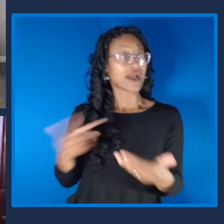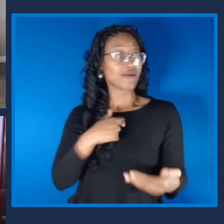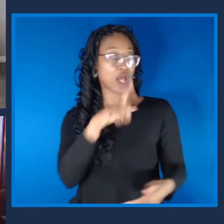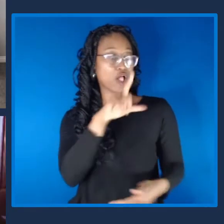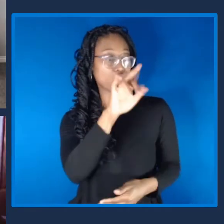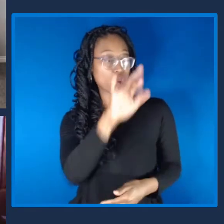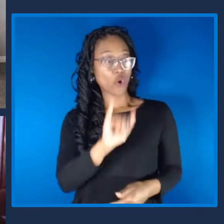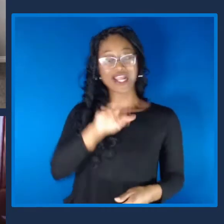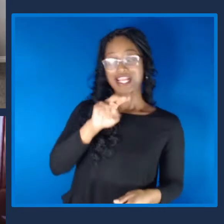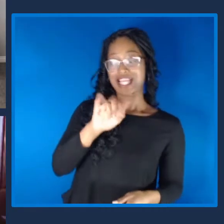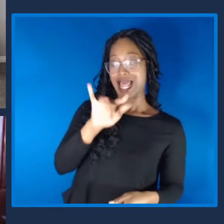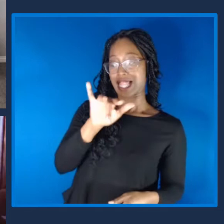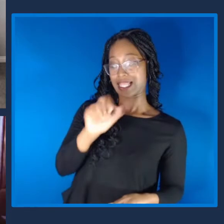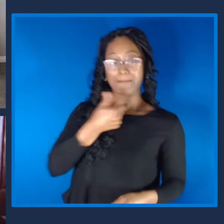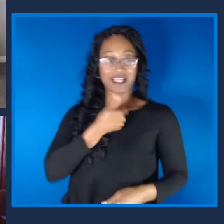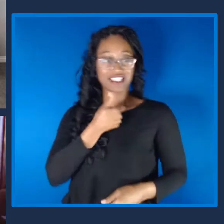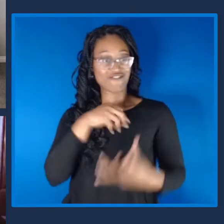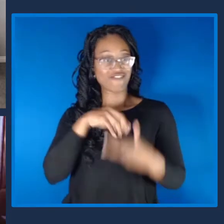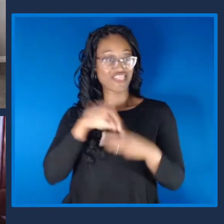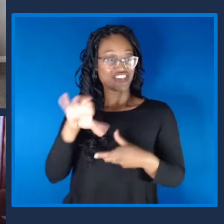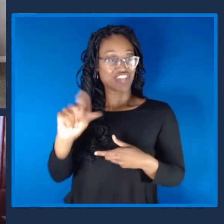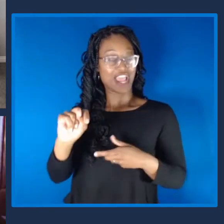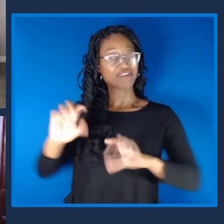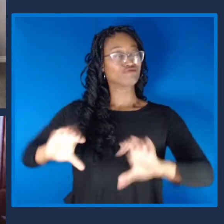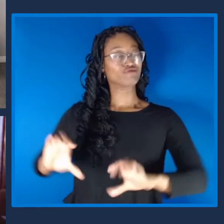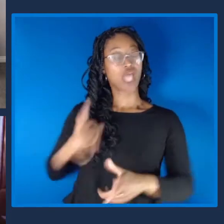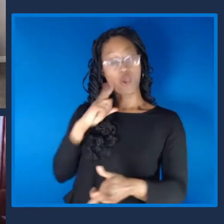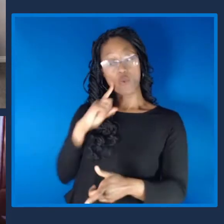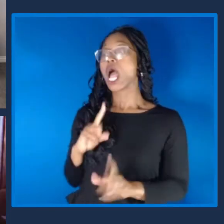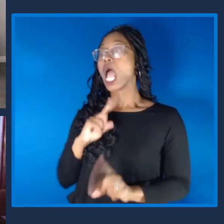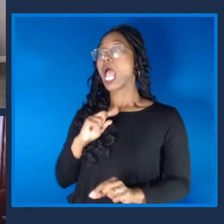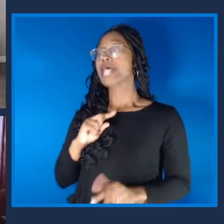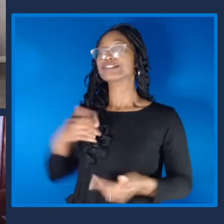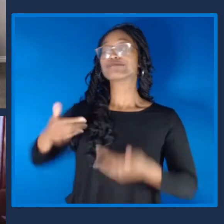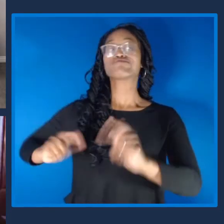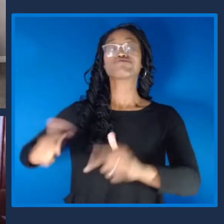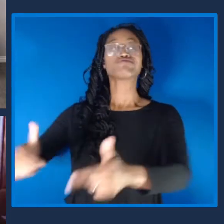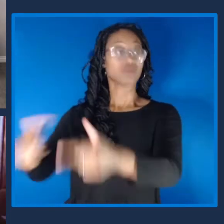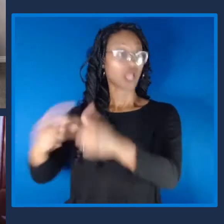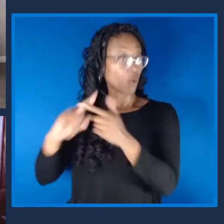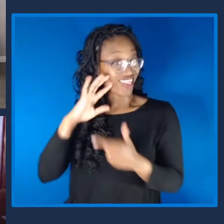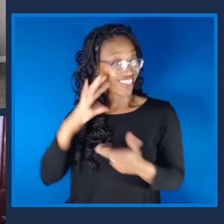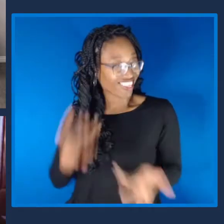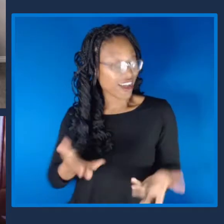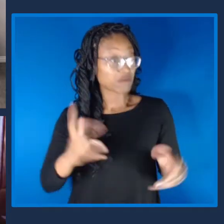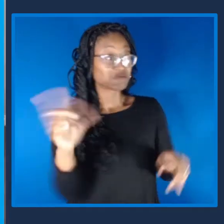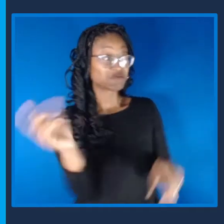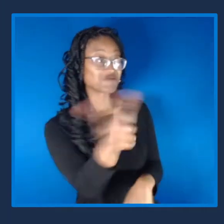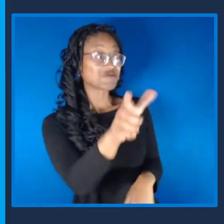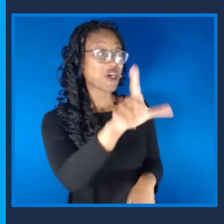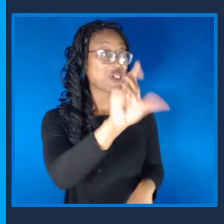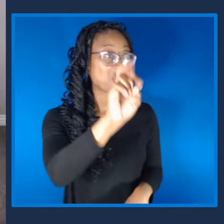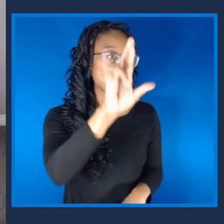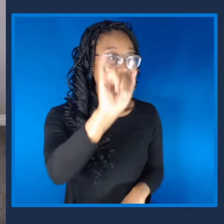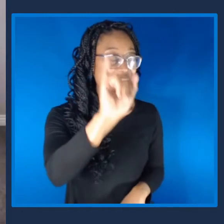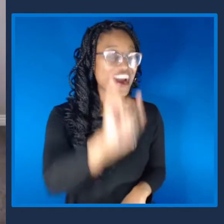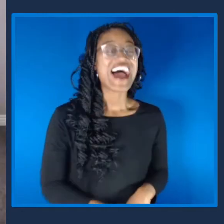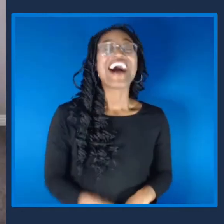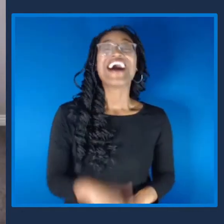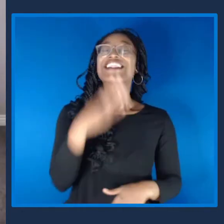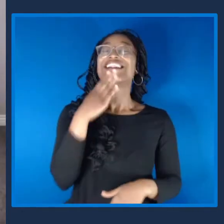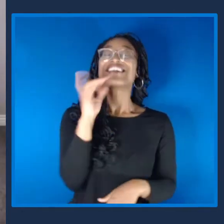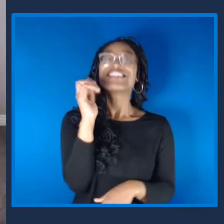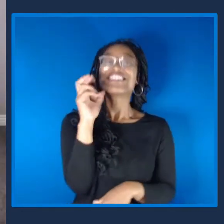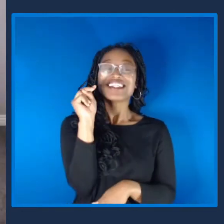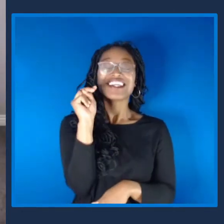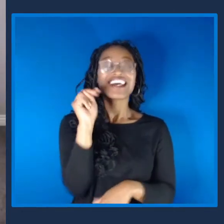and we'll answer the questions as we go. And with that, I'm going to hand it over to Lori. Thanks, Jen. So we